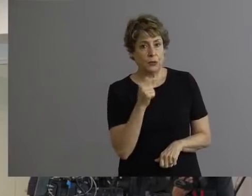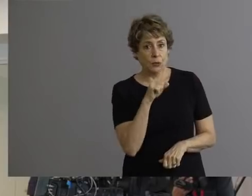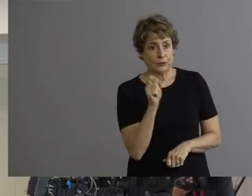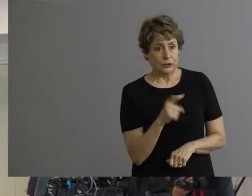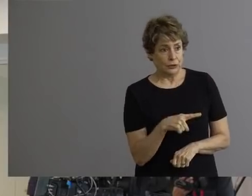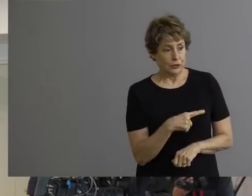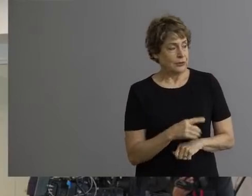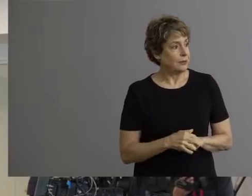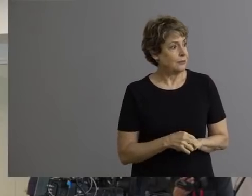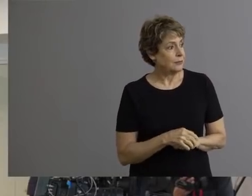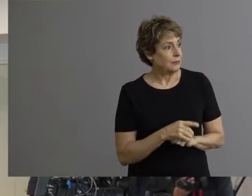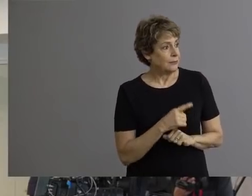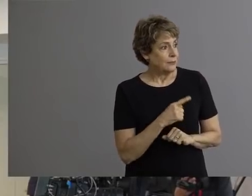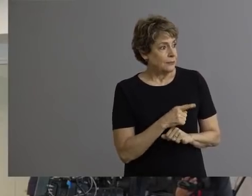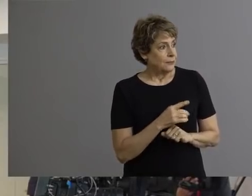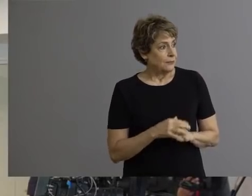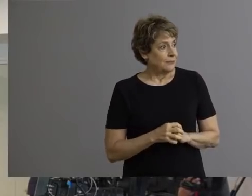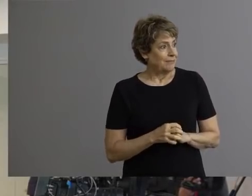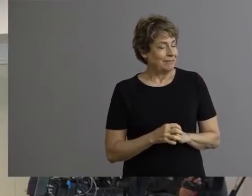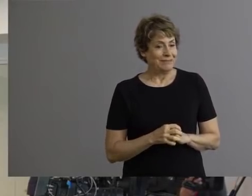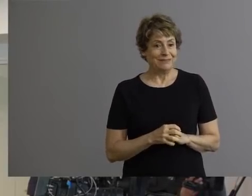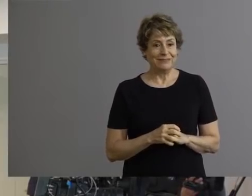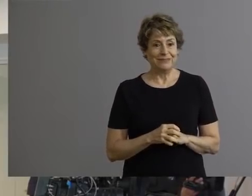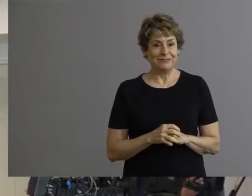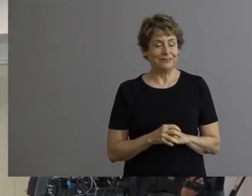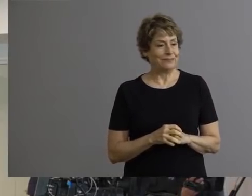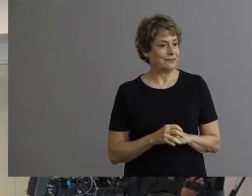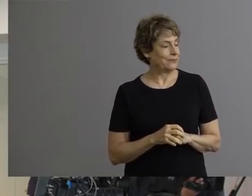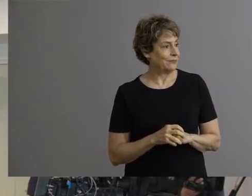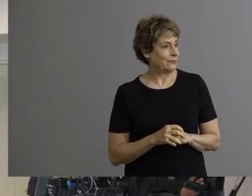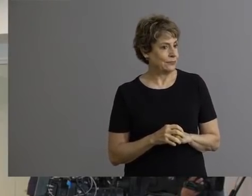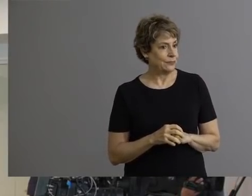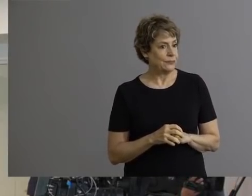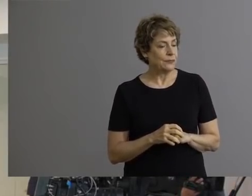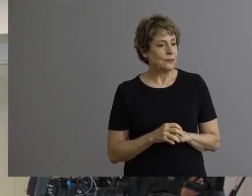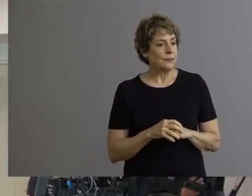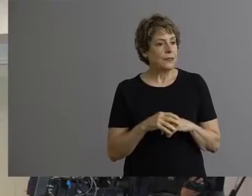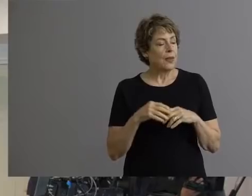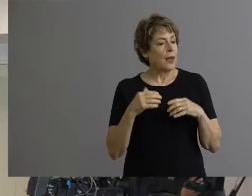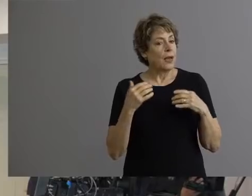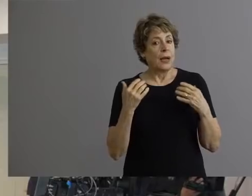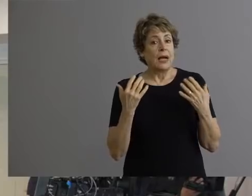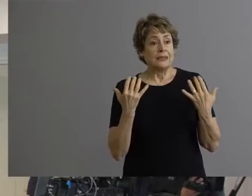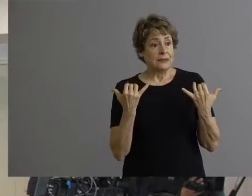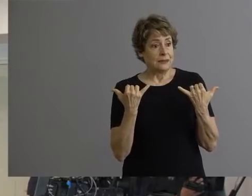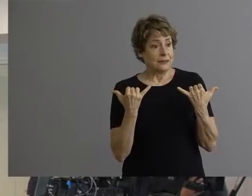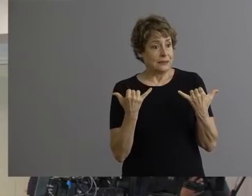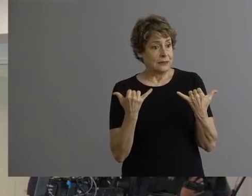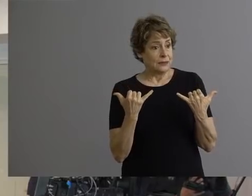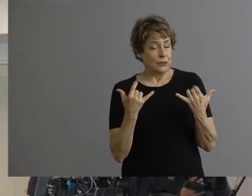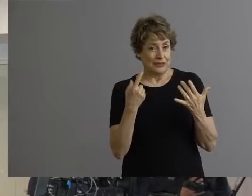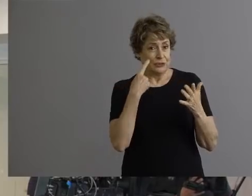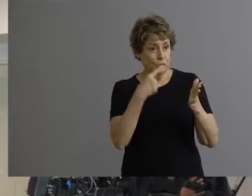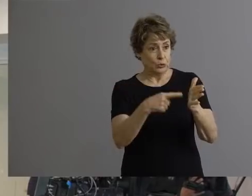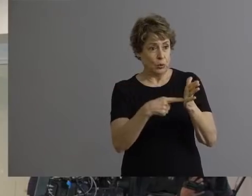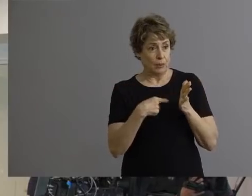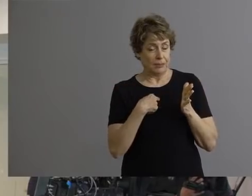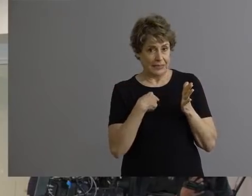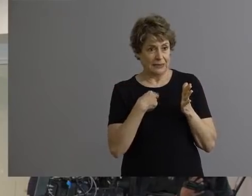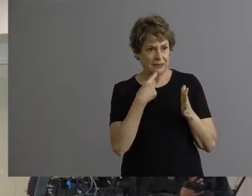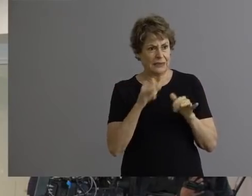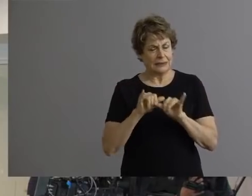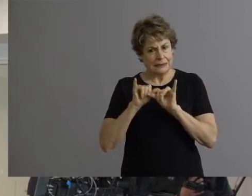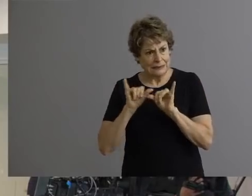here. You showed today sort of putting in perspective kind of the rise, the stay-at-home period. So I want to step back and put that